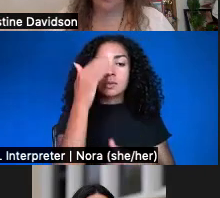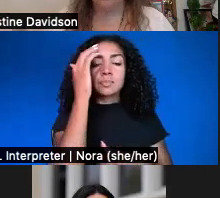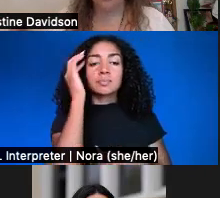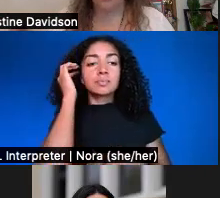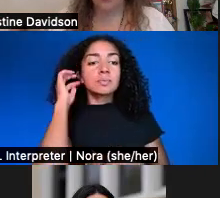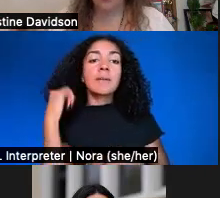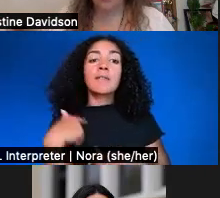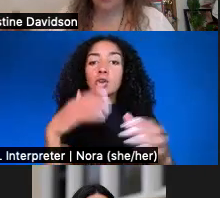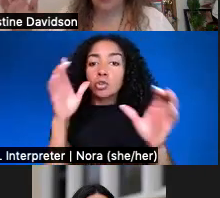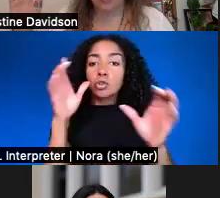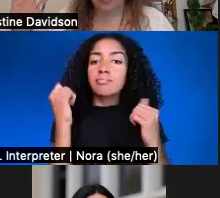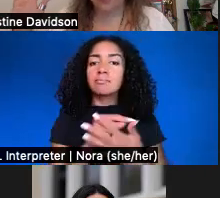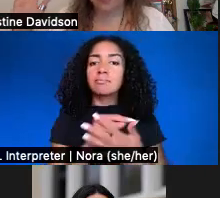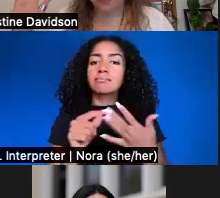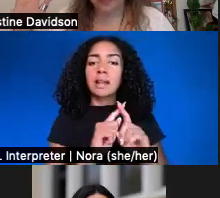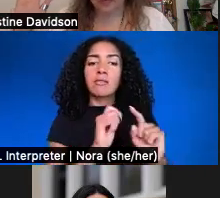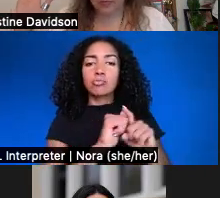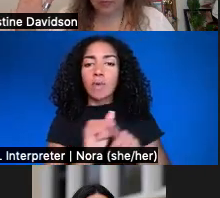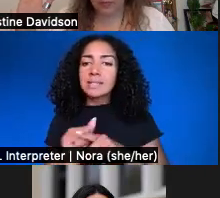over time. There's a